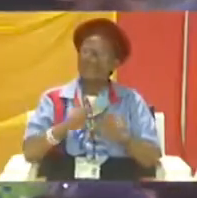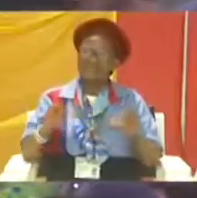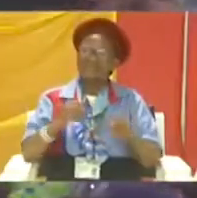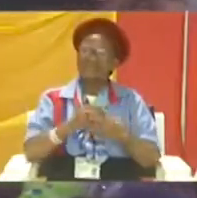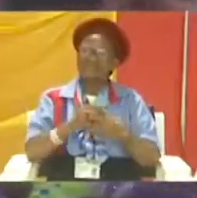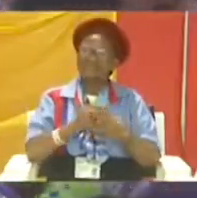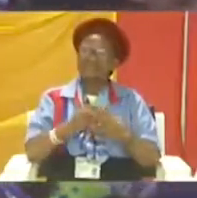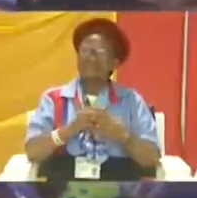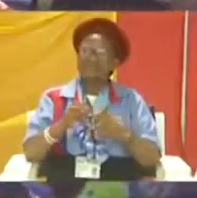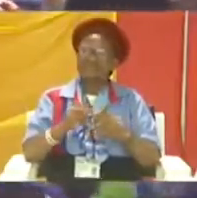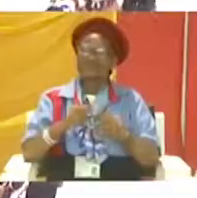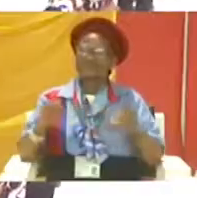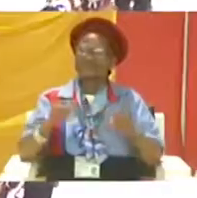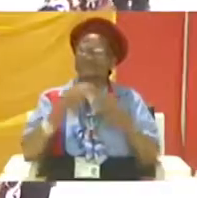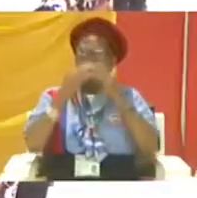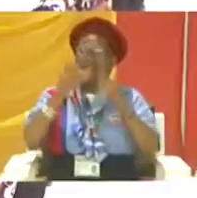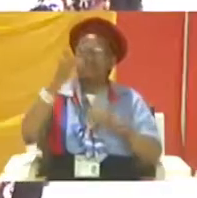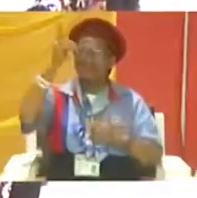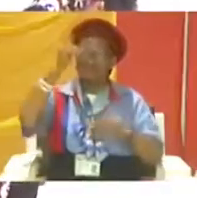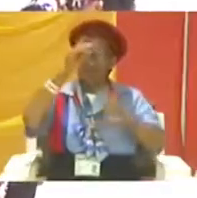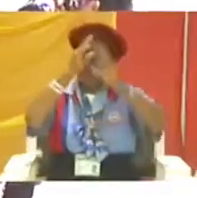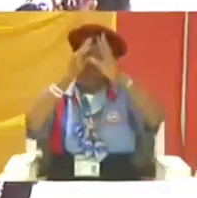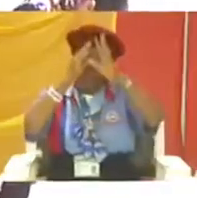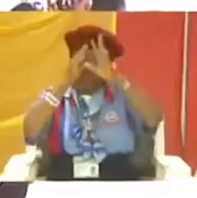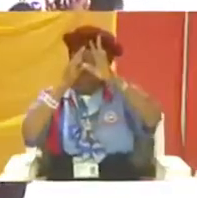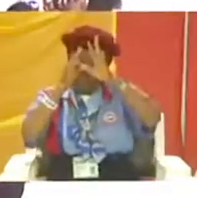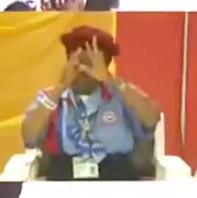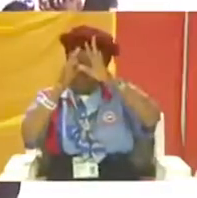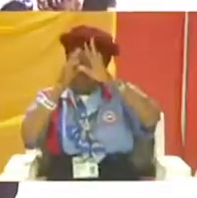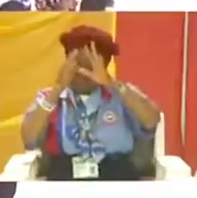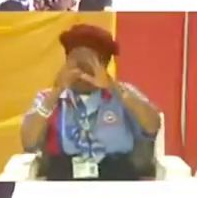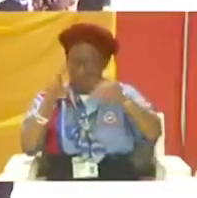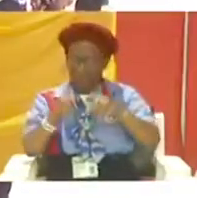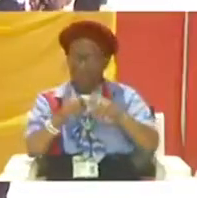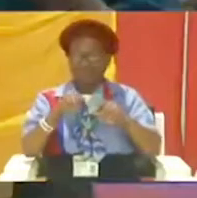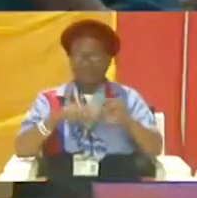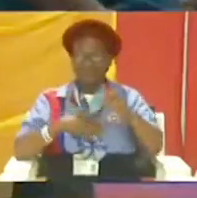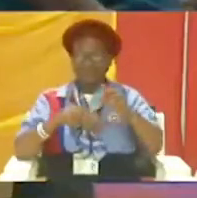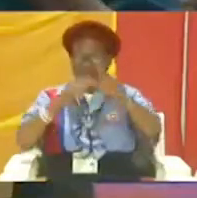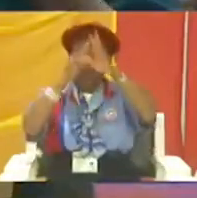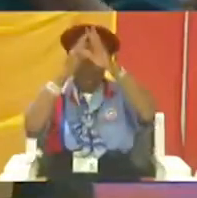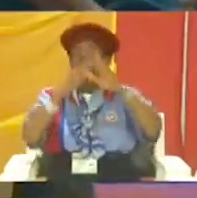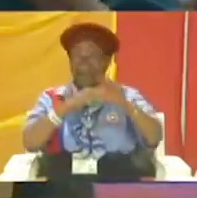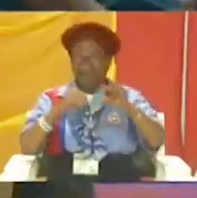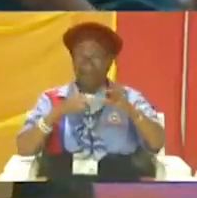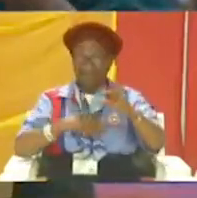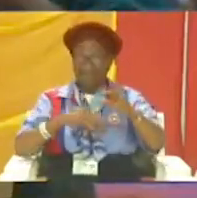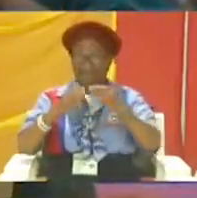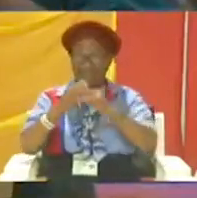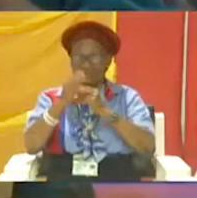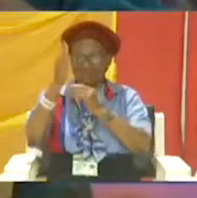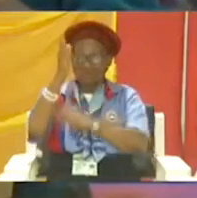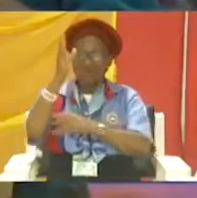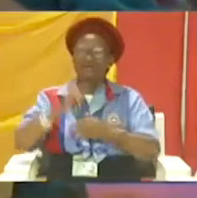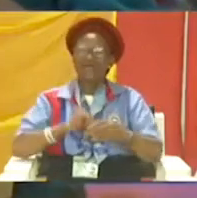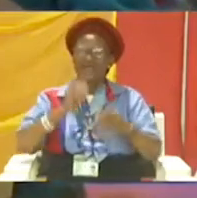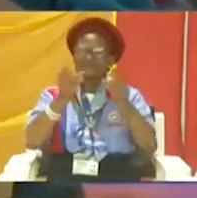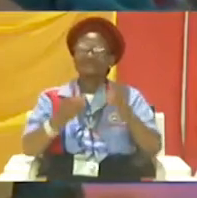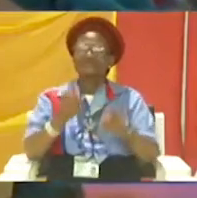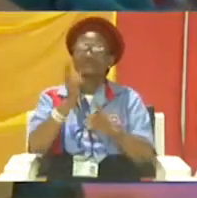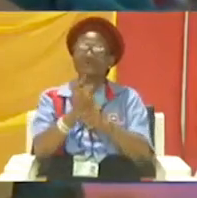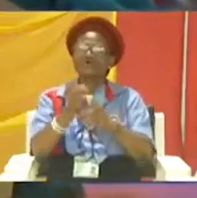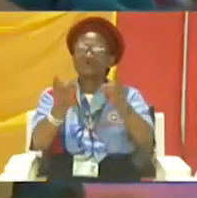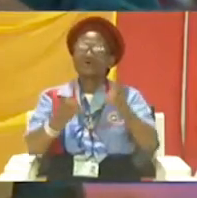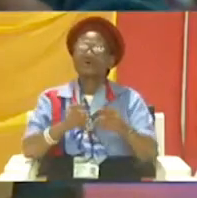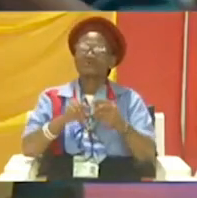Thank you, Father. Baba Shun. And so, my Father and my God, I just want to say thank you. Baba mi ati Olorun mi, mo